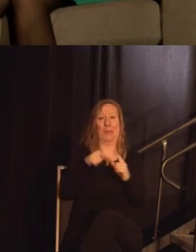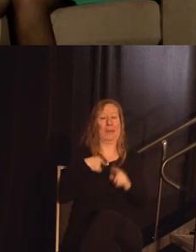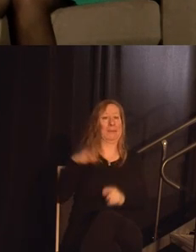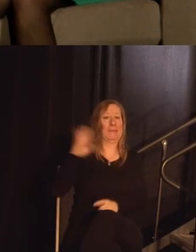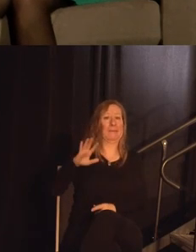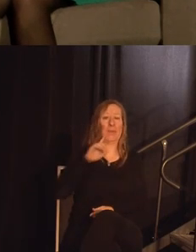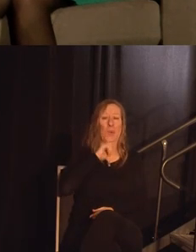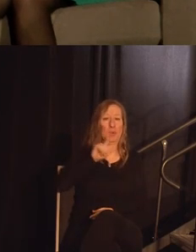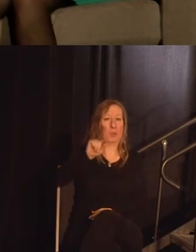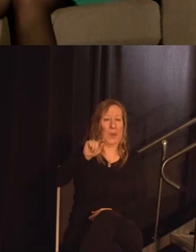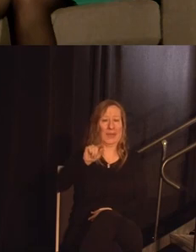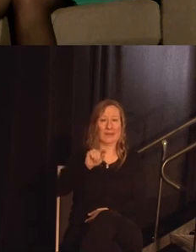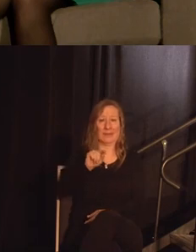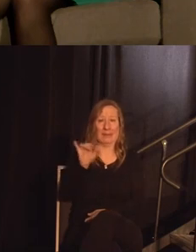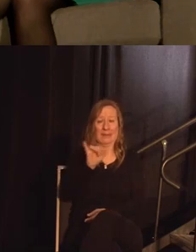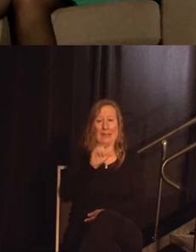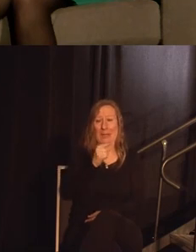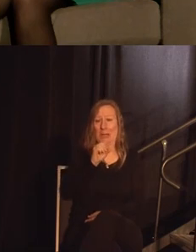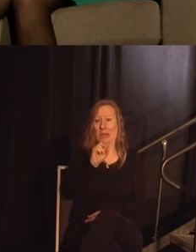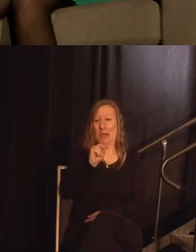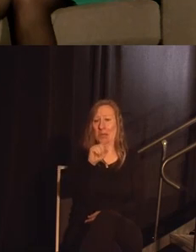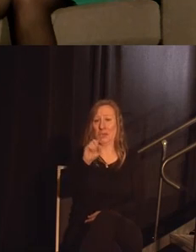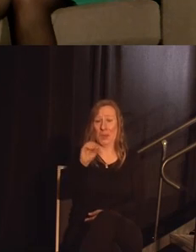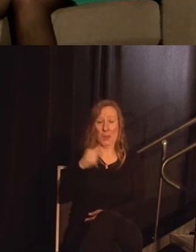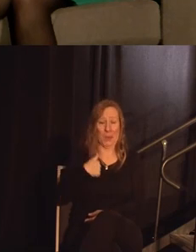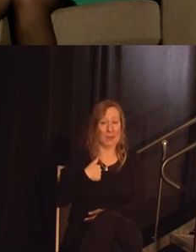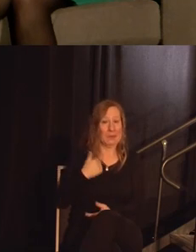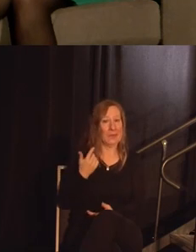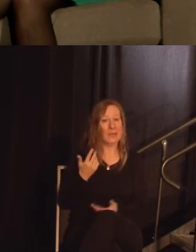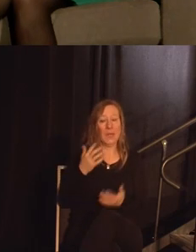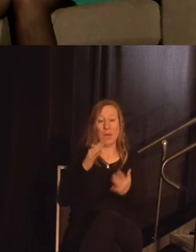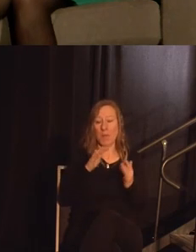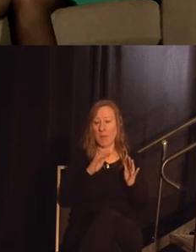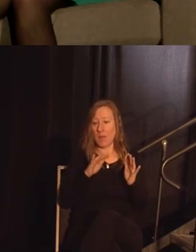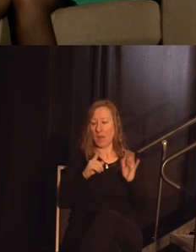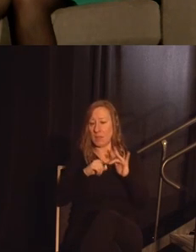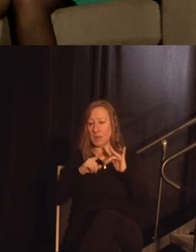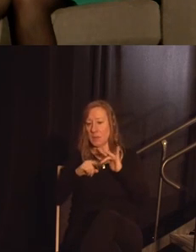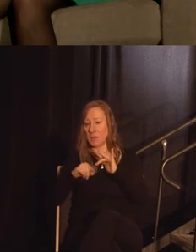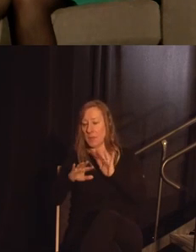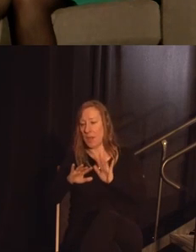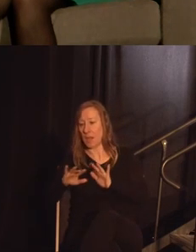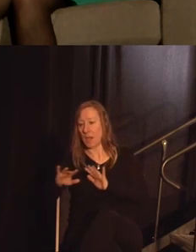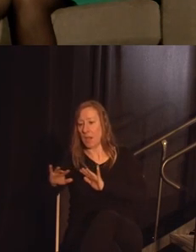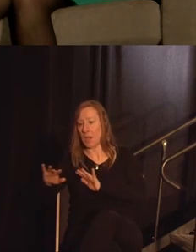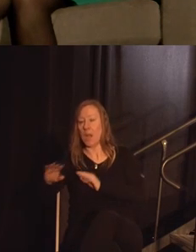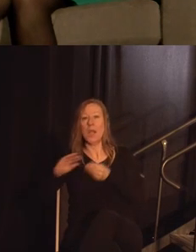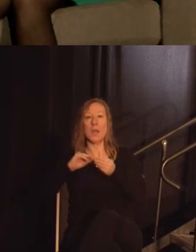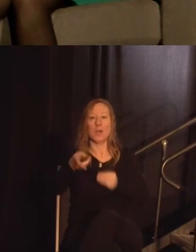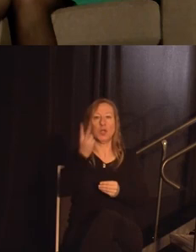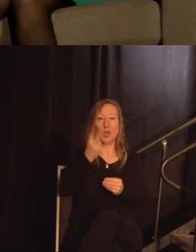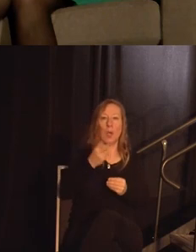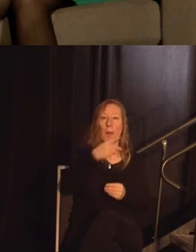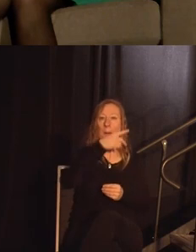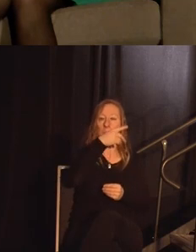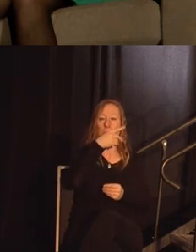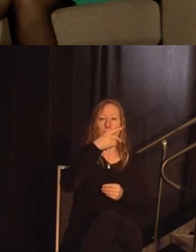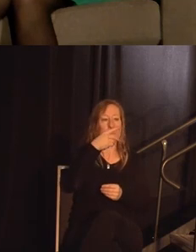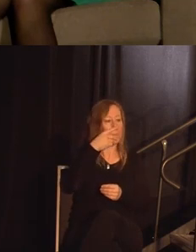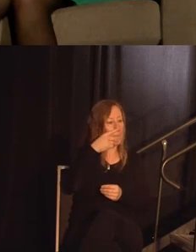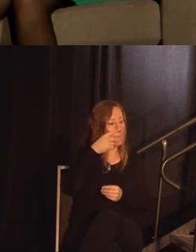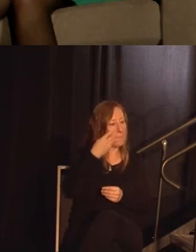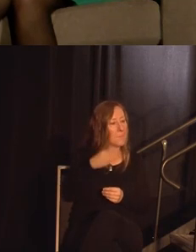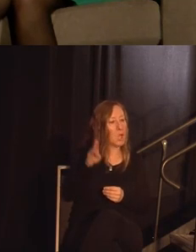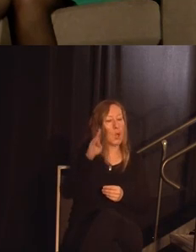mind. Okay. Blah, blah, blah, blah, blah. Okay, number two. Baloo dressed as a sexy fortune